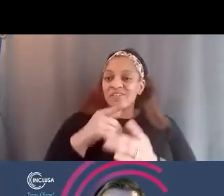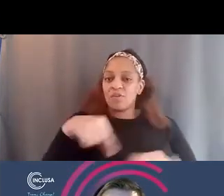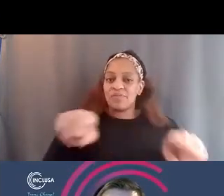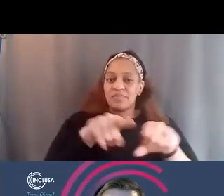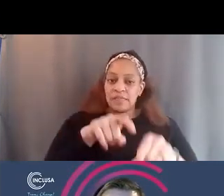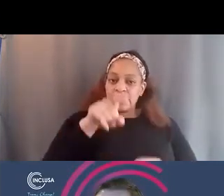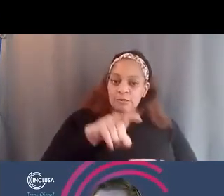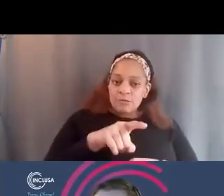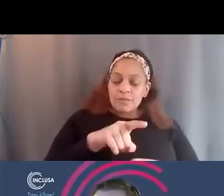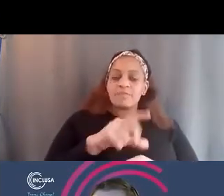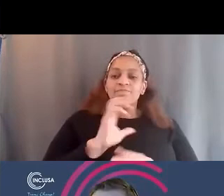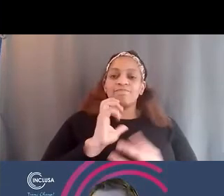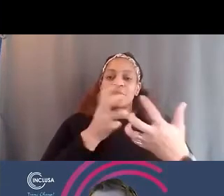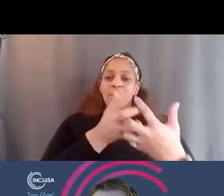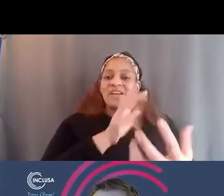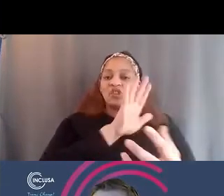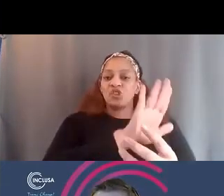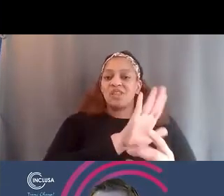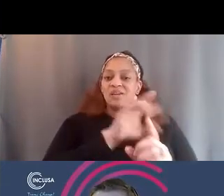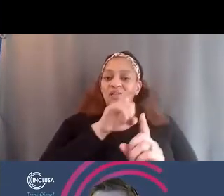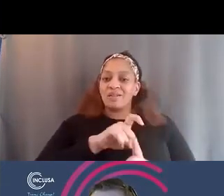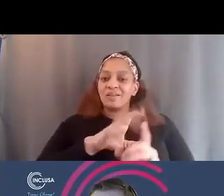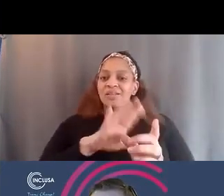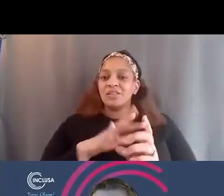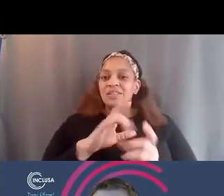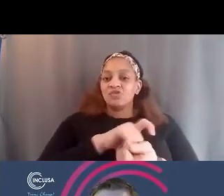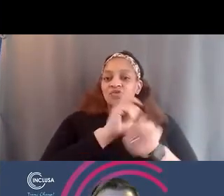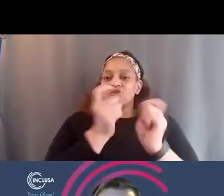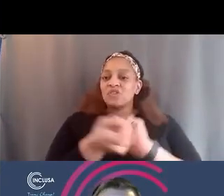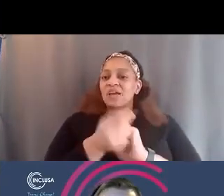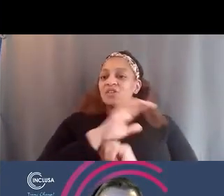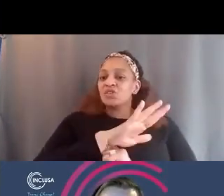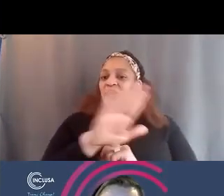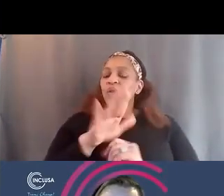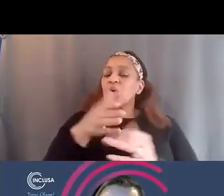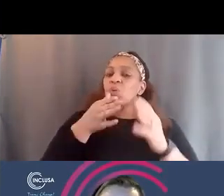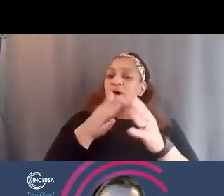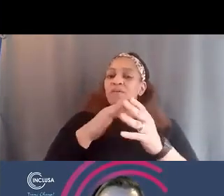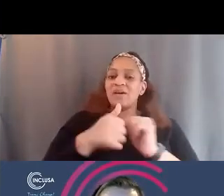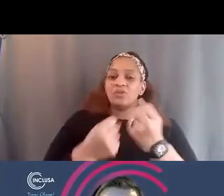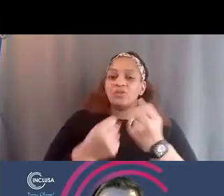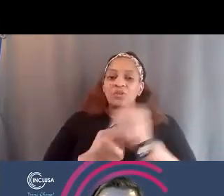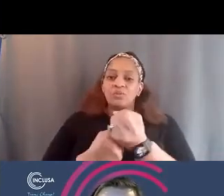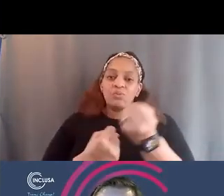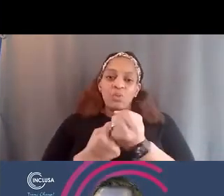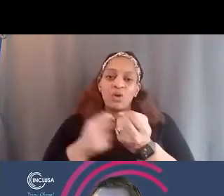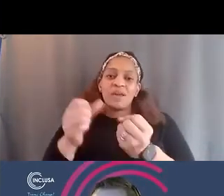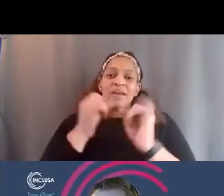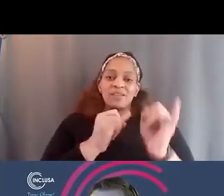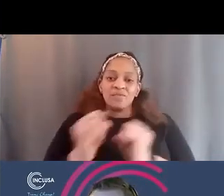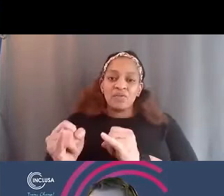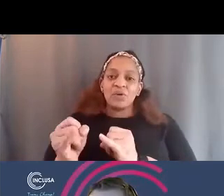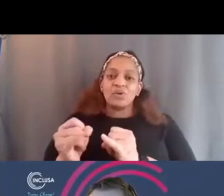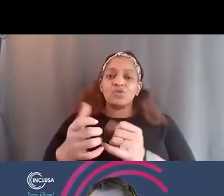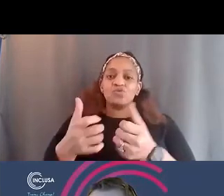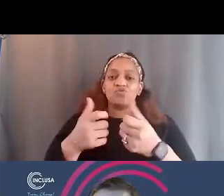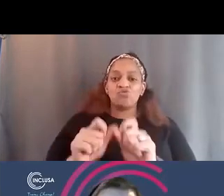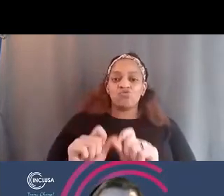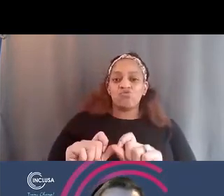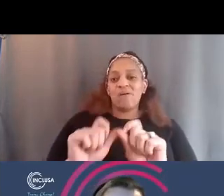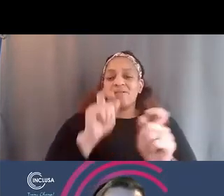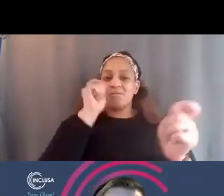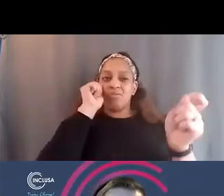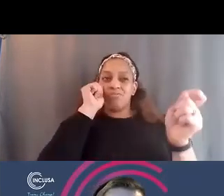to change the way they're supporting individuals, to continue to move their delivery in a different